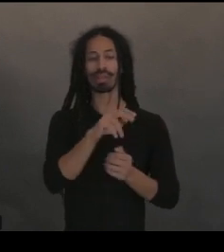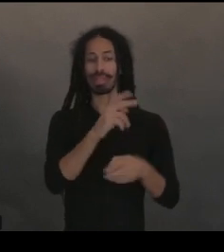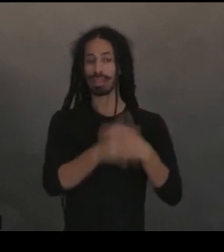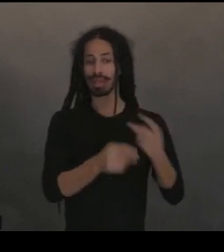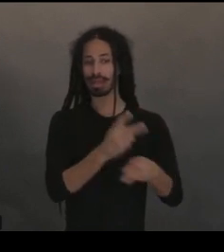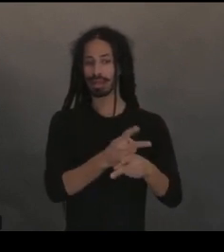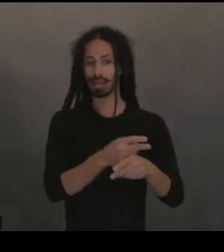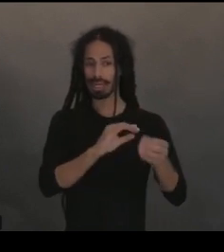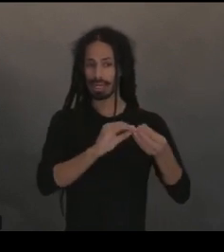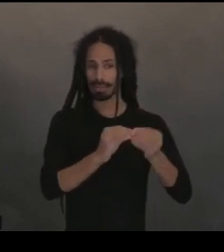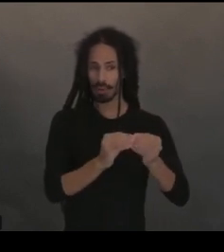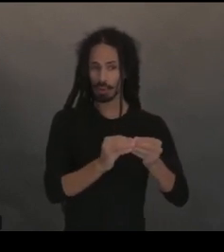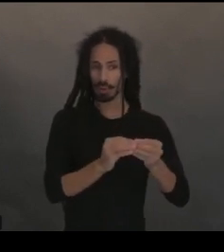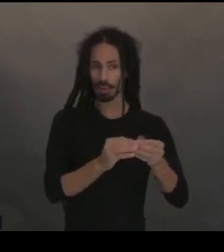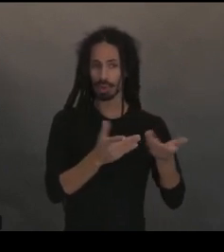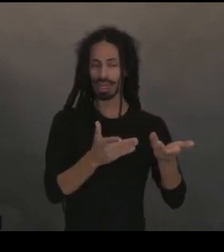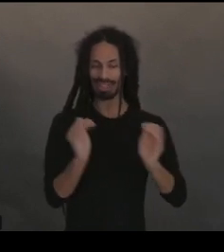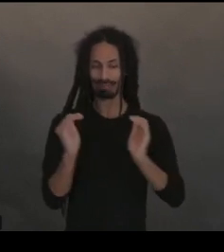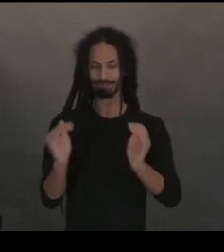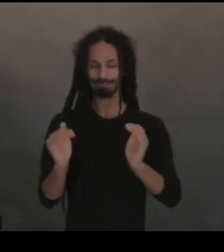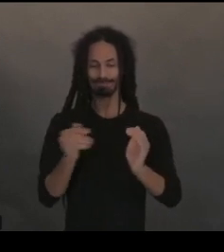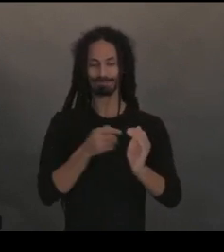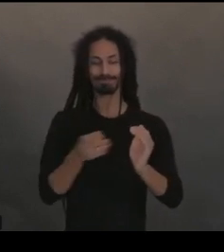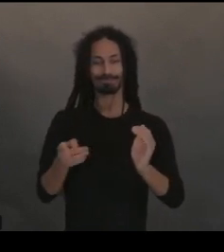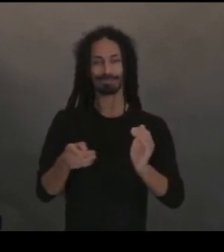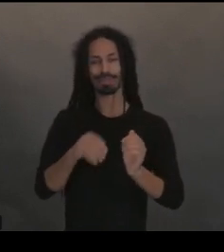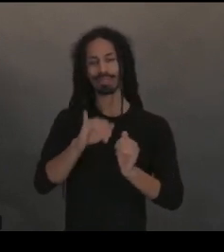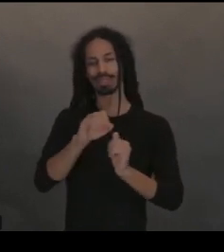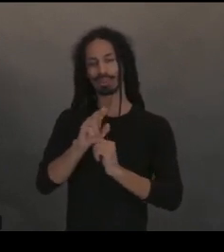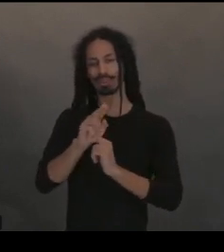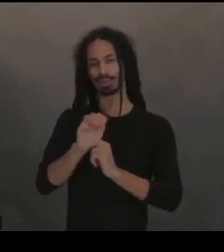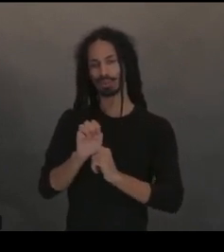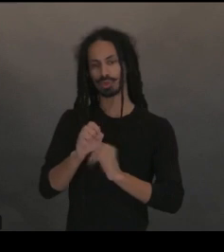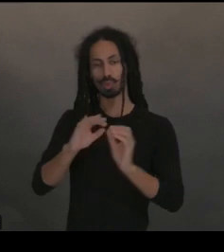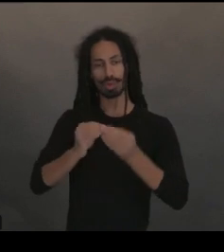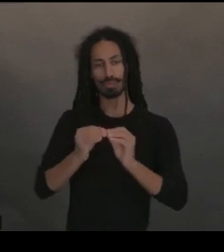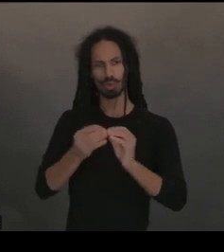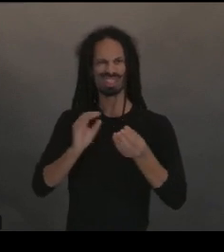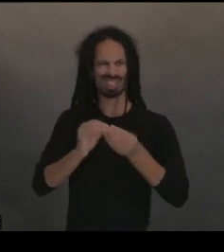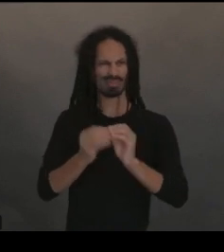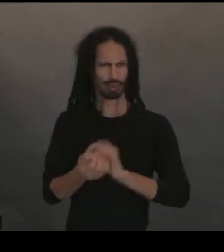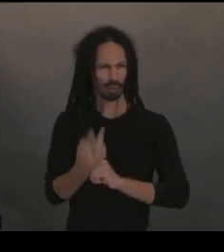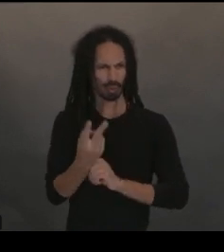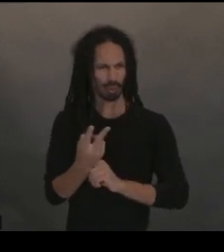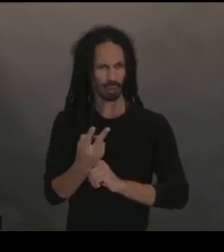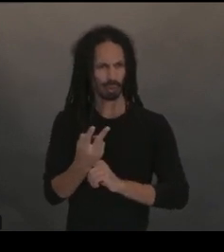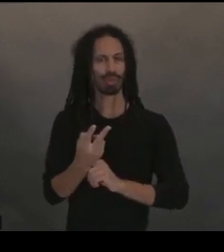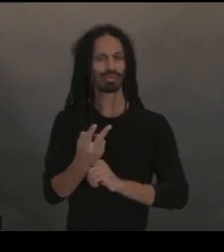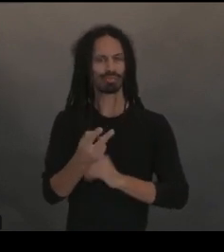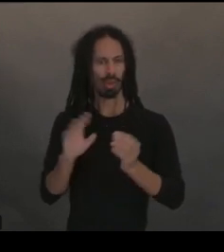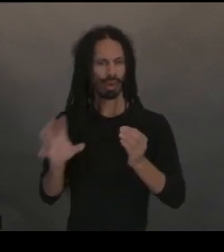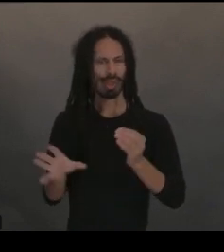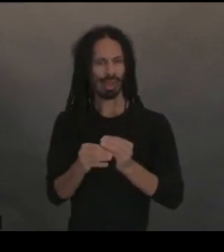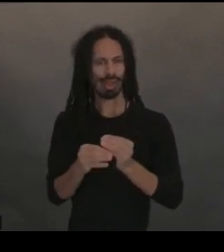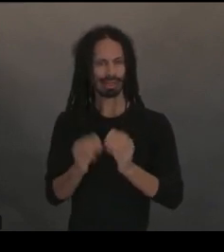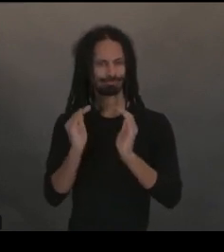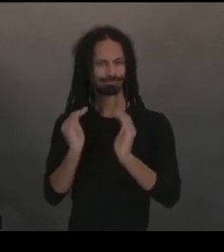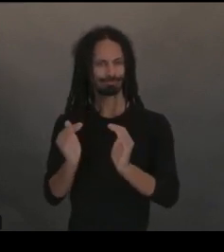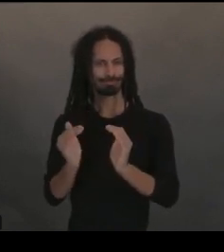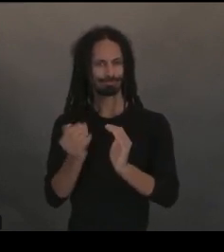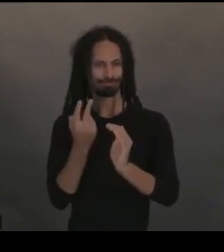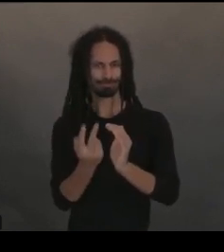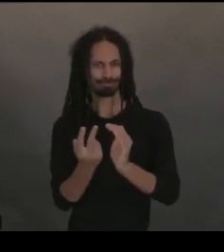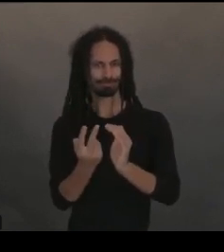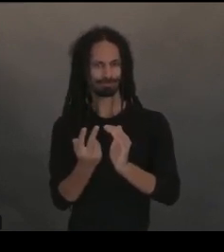then in parentheses, we have the issue number, which was number 2. So we had that coming just after the